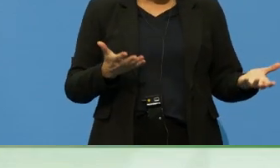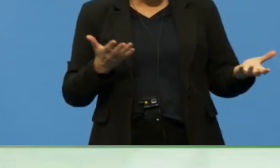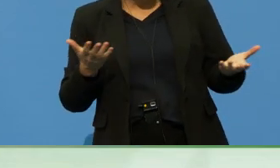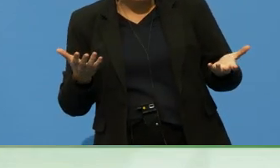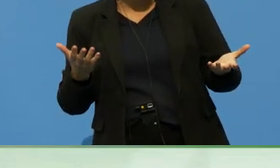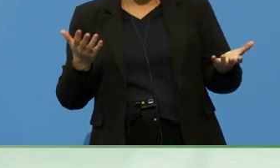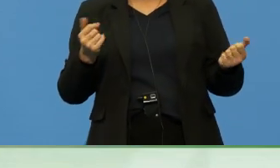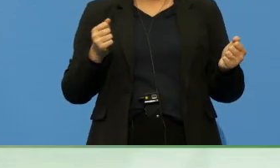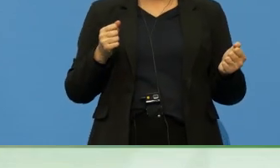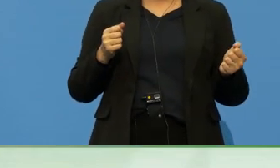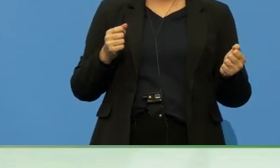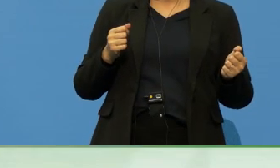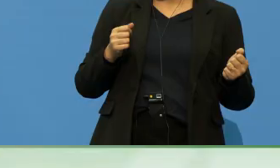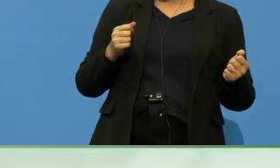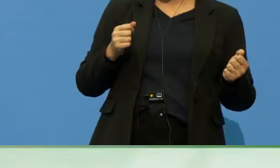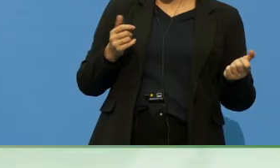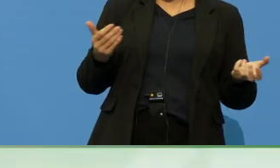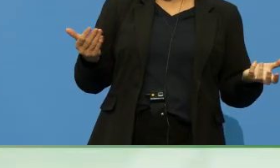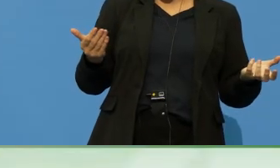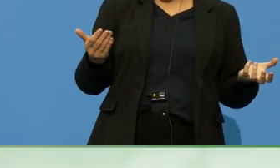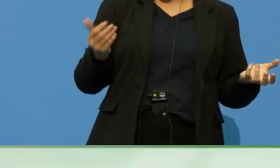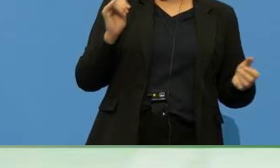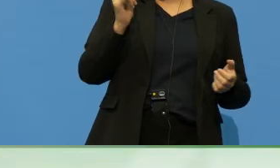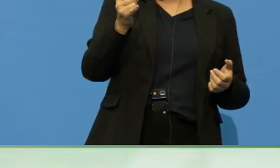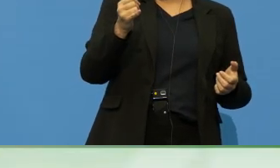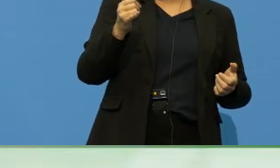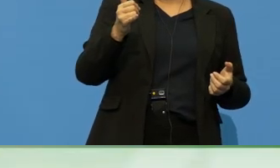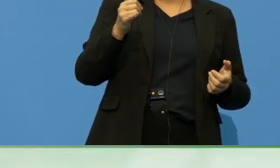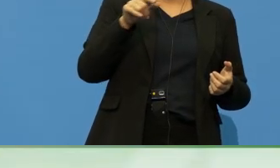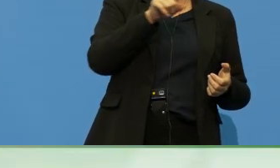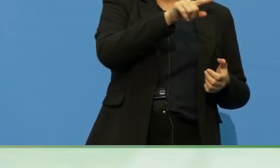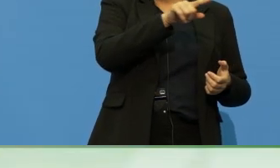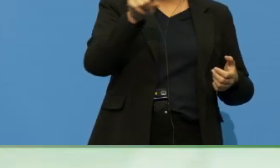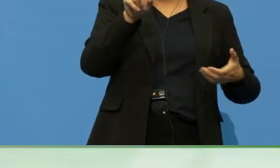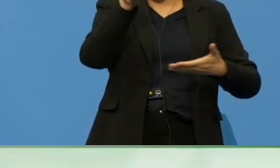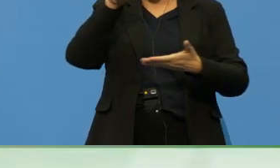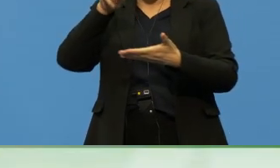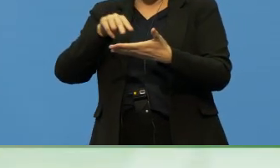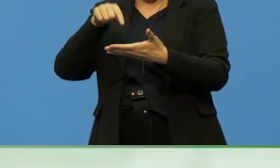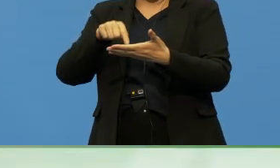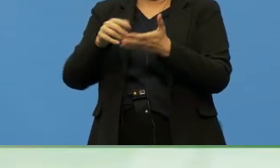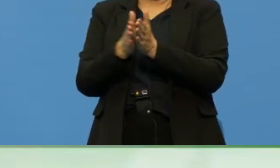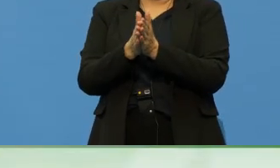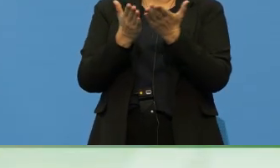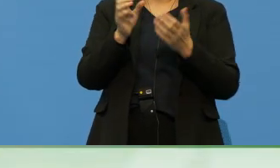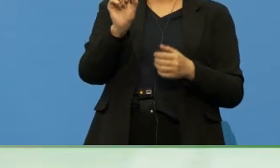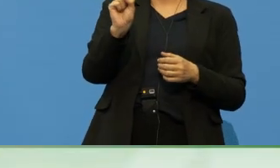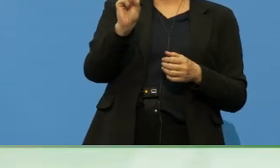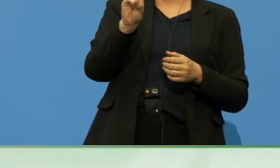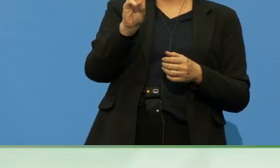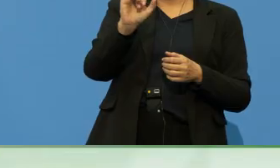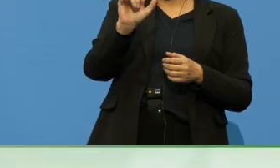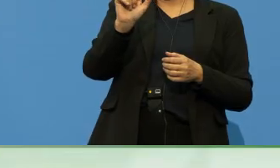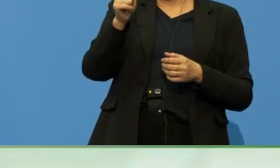Well, the shortcut, of course, is that you need to look into Switch when you are designing, right? You need to the two of you